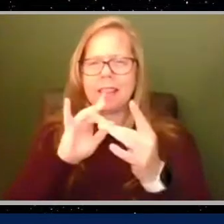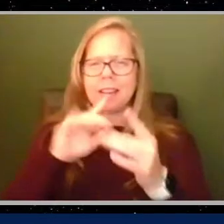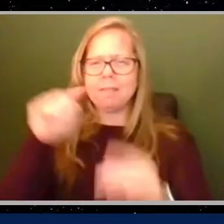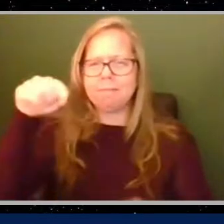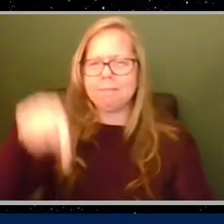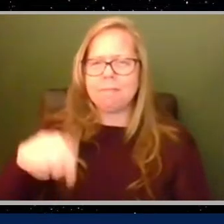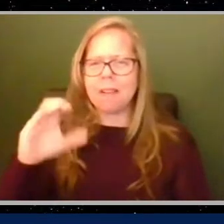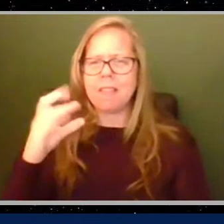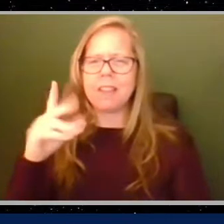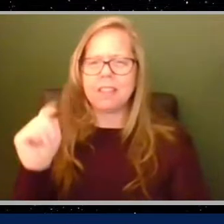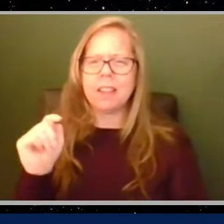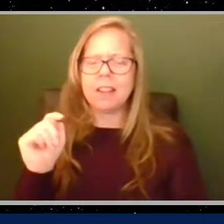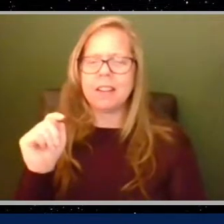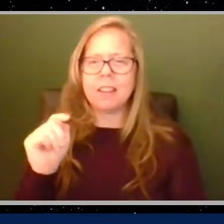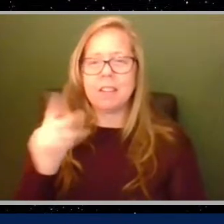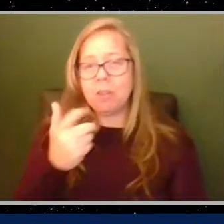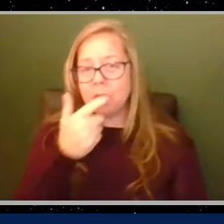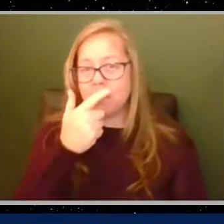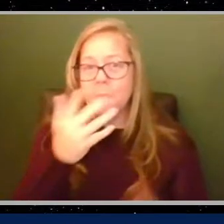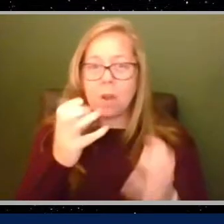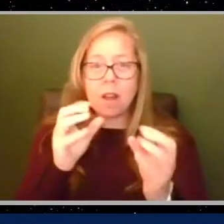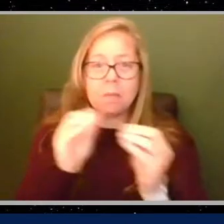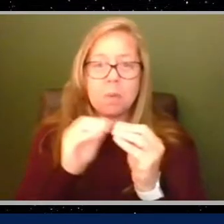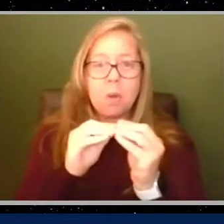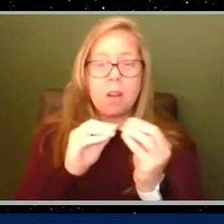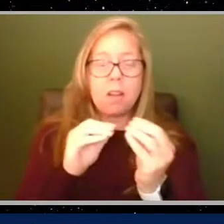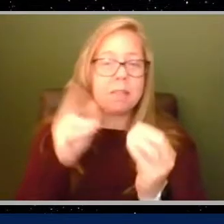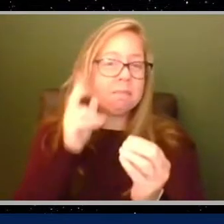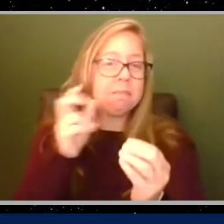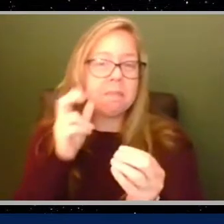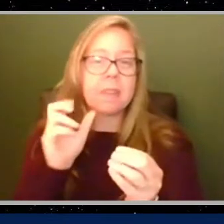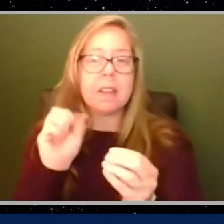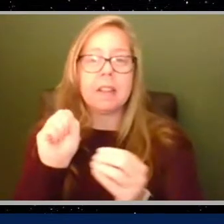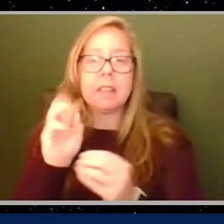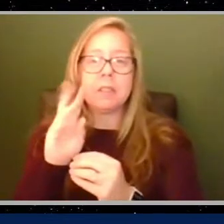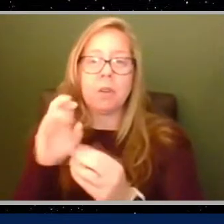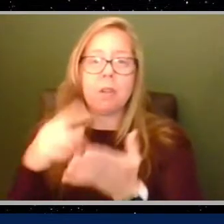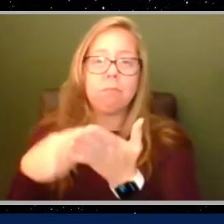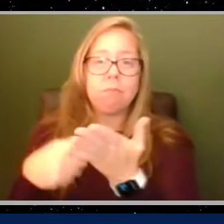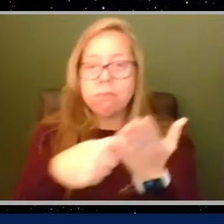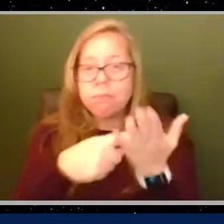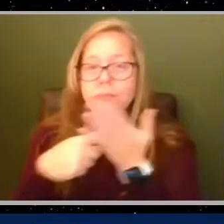hearing more of Sawyer and the rest of the Talking Spaces team,